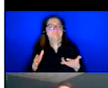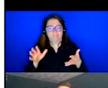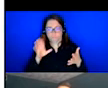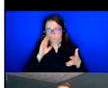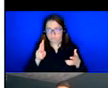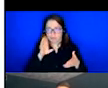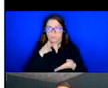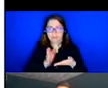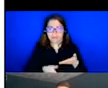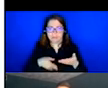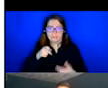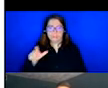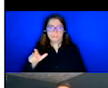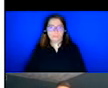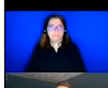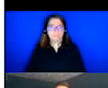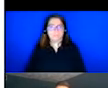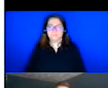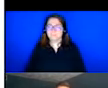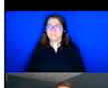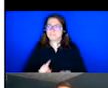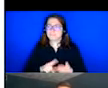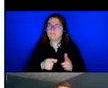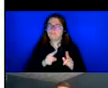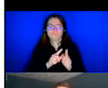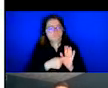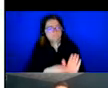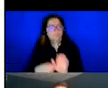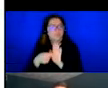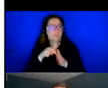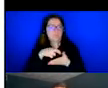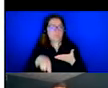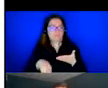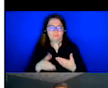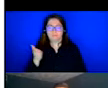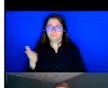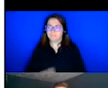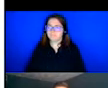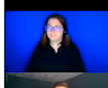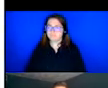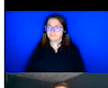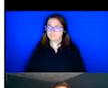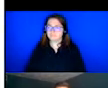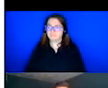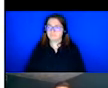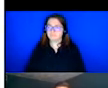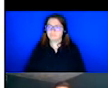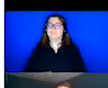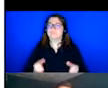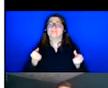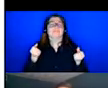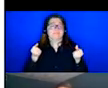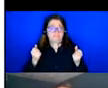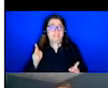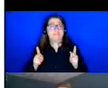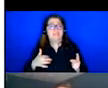quick just so everyone can see the results. So a lot of people feeling overwhelmed, like that's the number one.